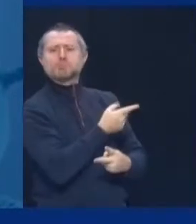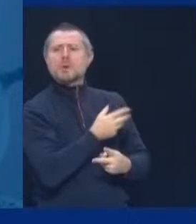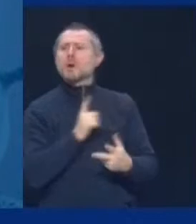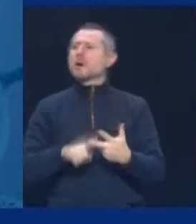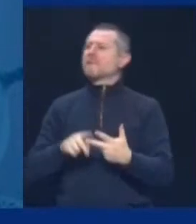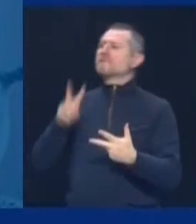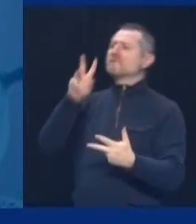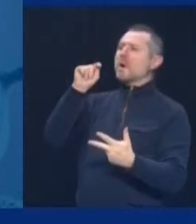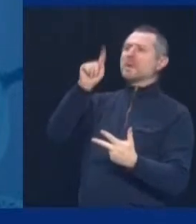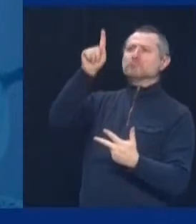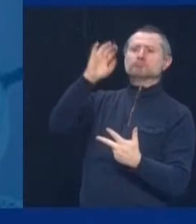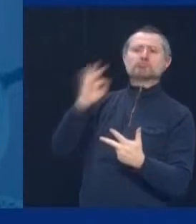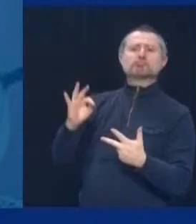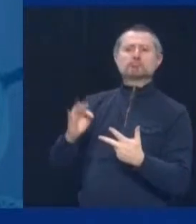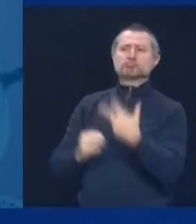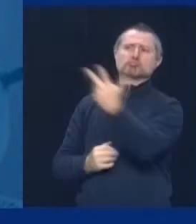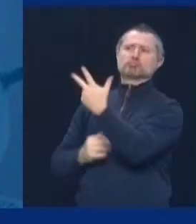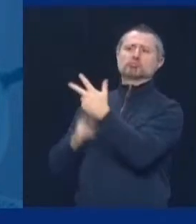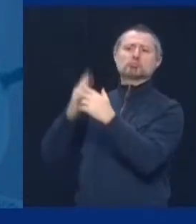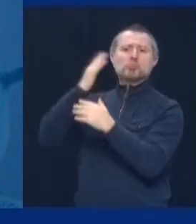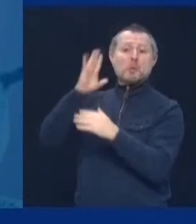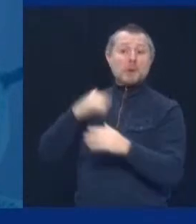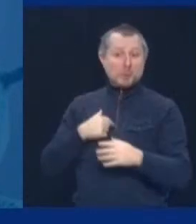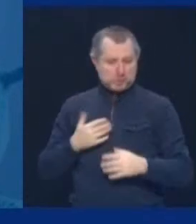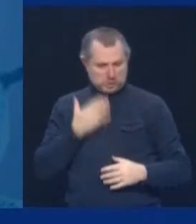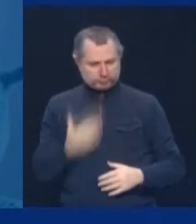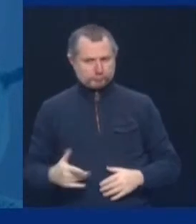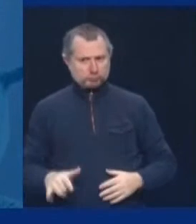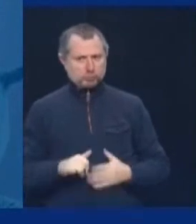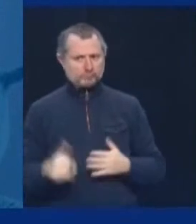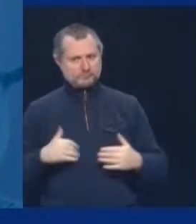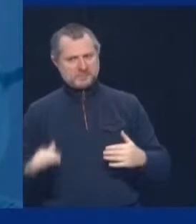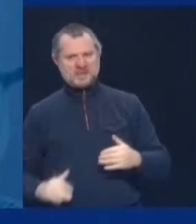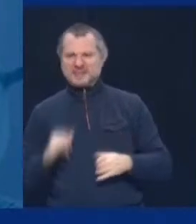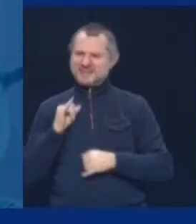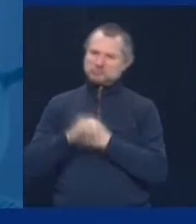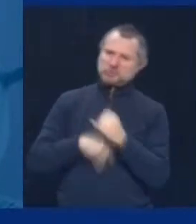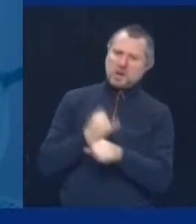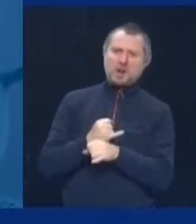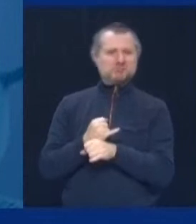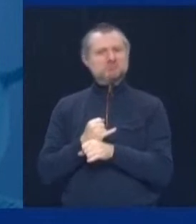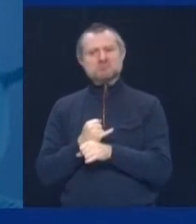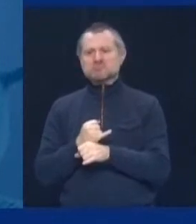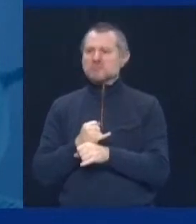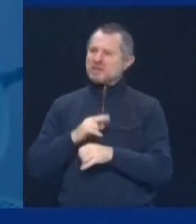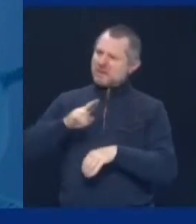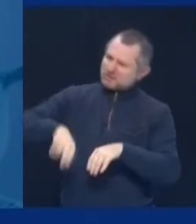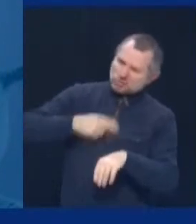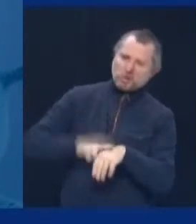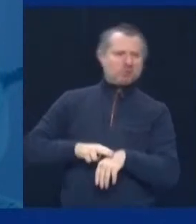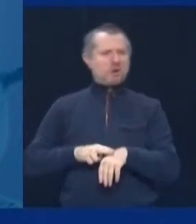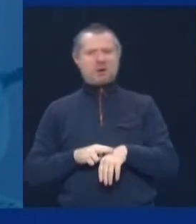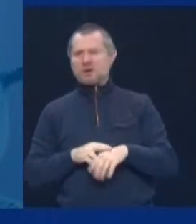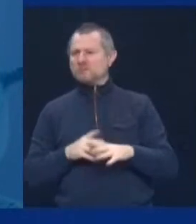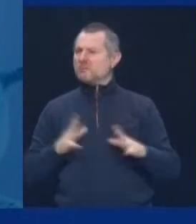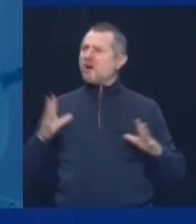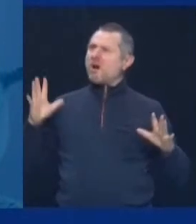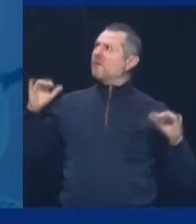Remember, this is an international phenomenon. It's a national phenomenon. That tide goes up. We're a boat on the